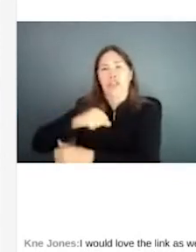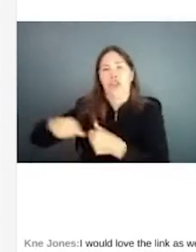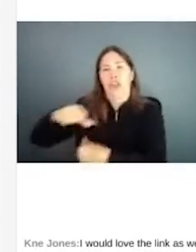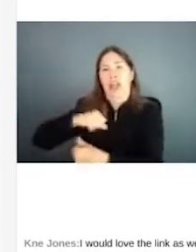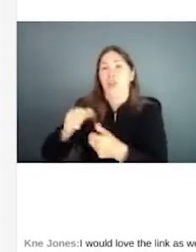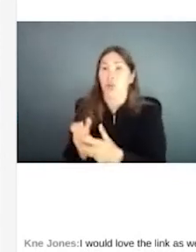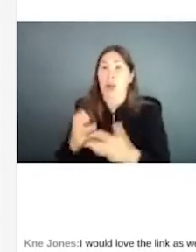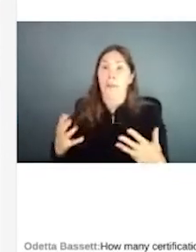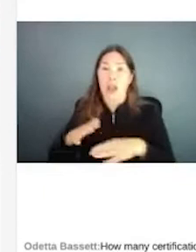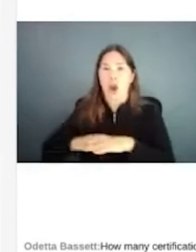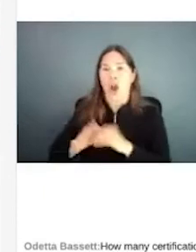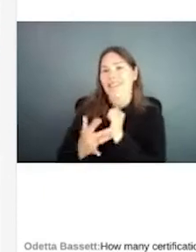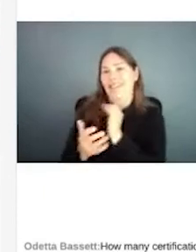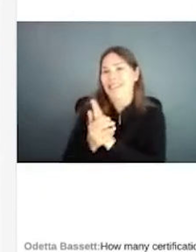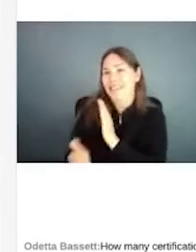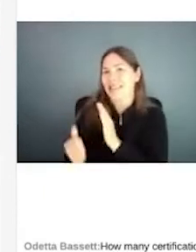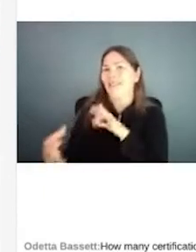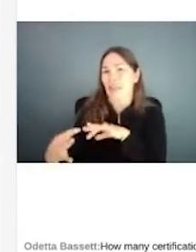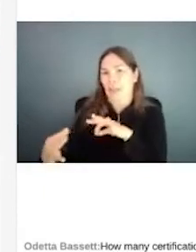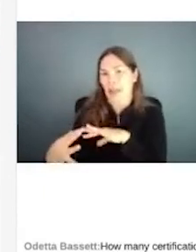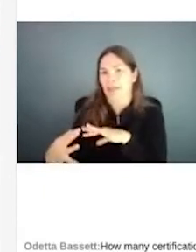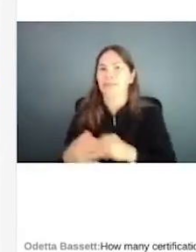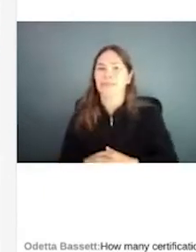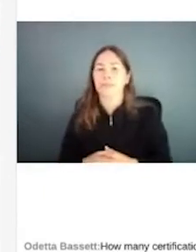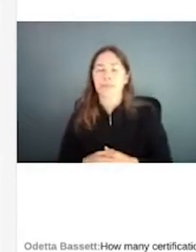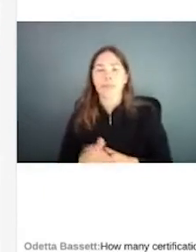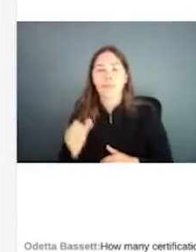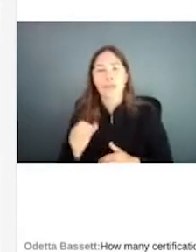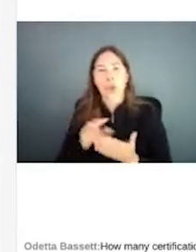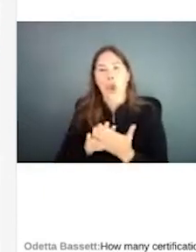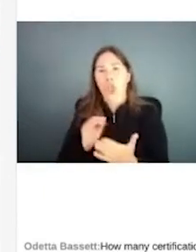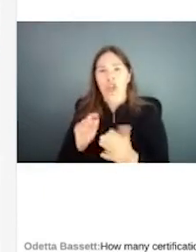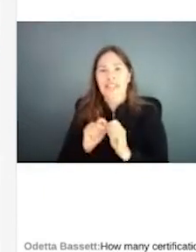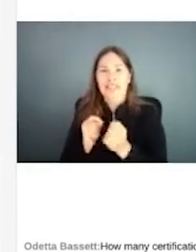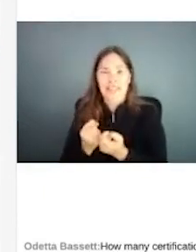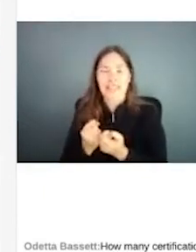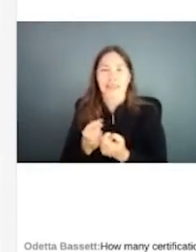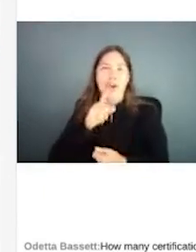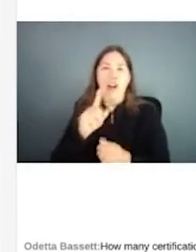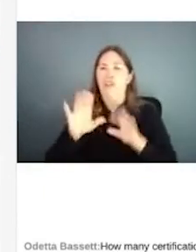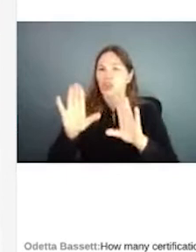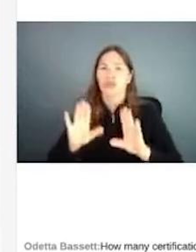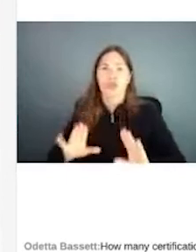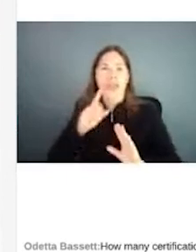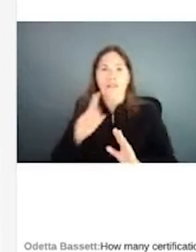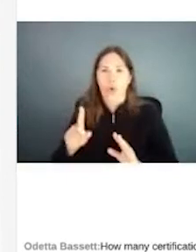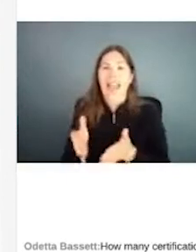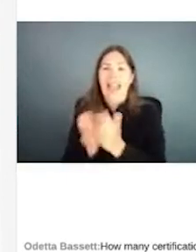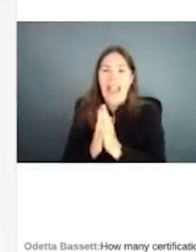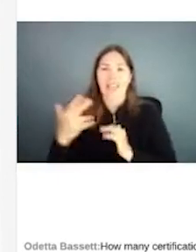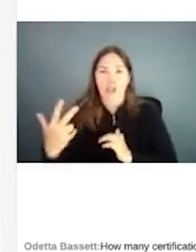quite a bit on technical skills and feedback. So learning teams are a great thing for the Ask 3 Before